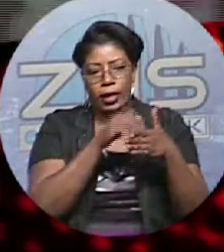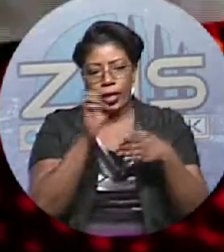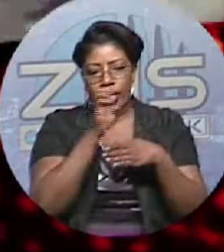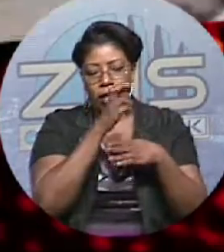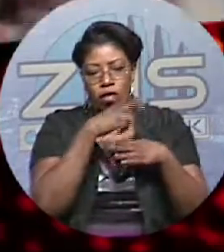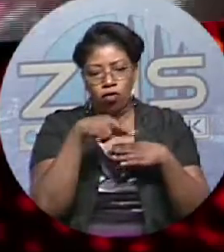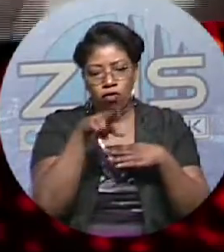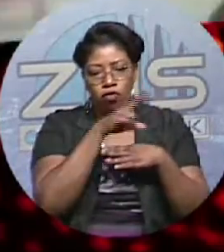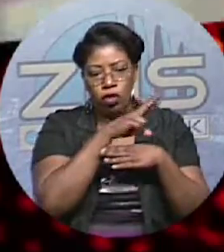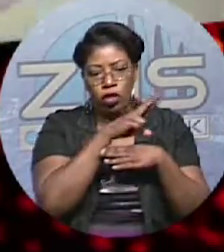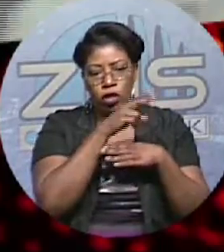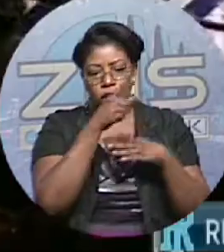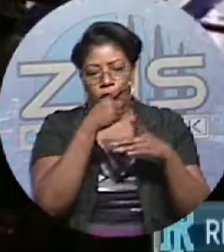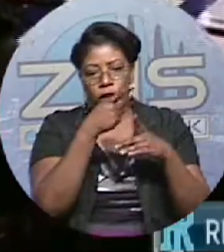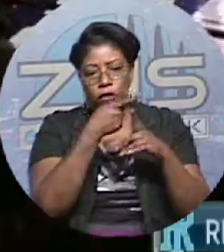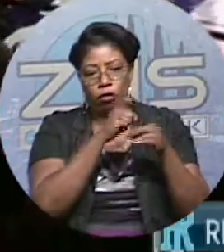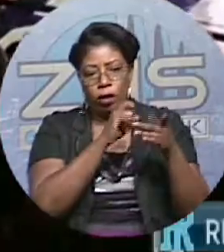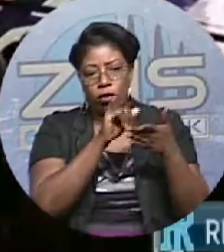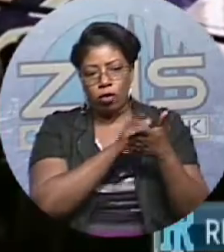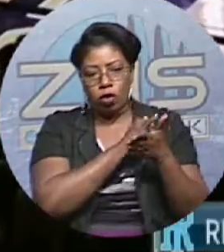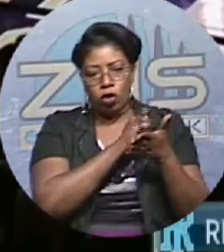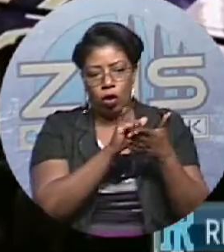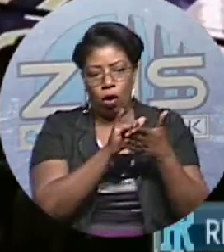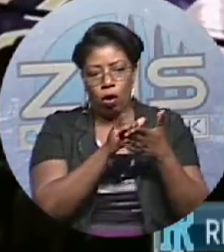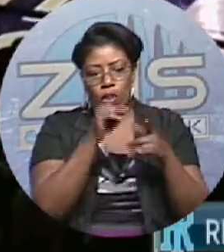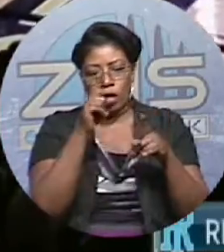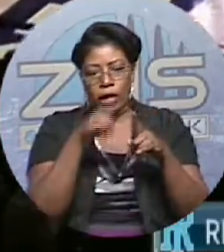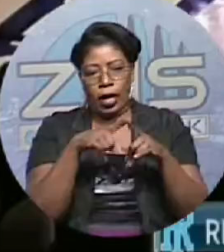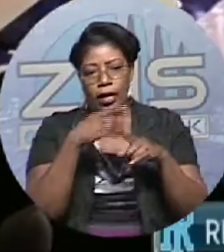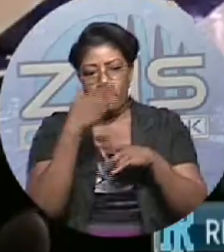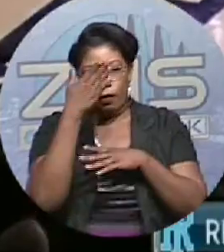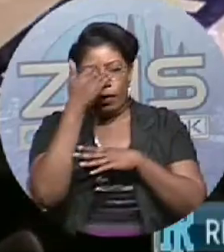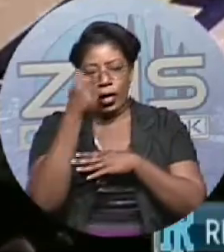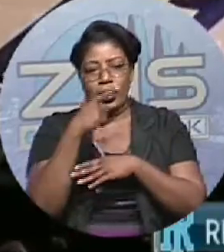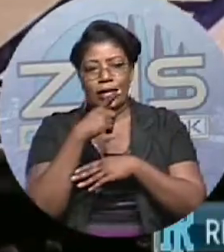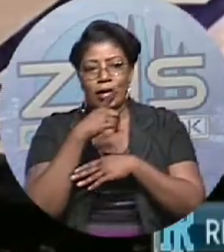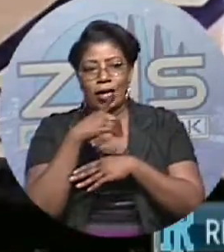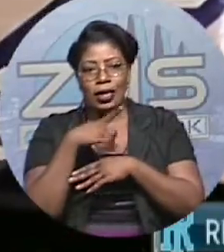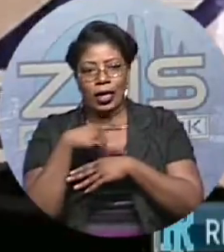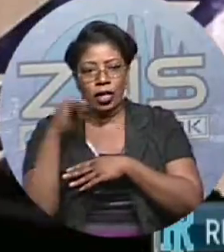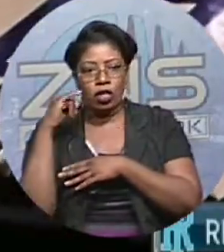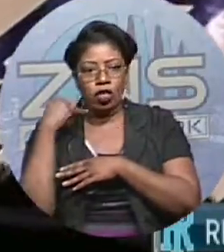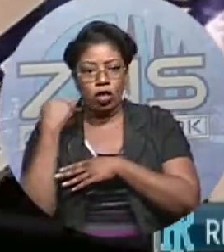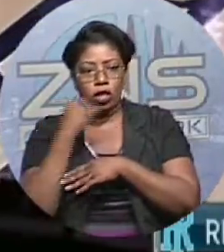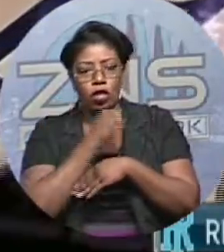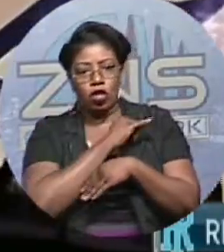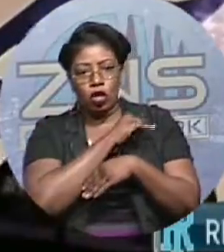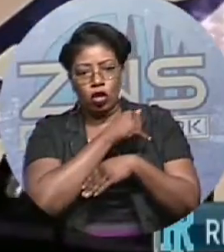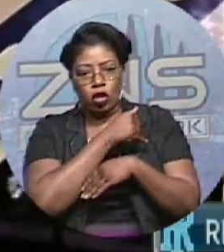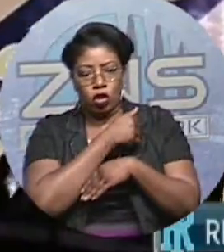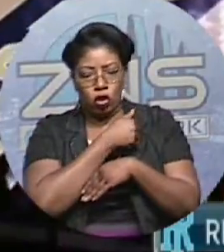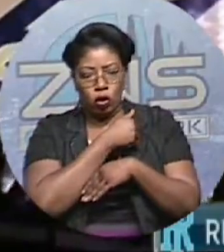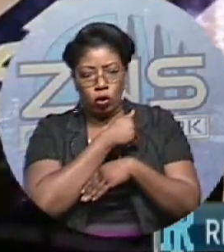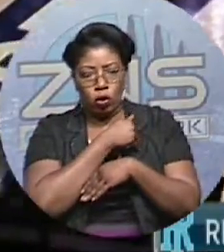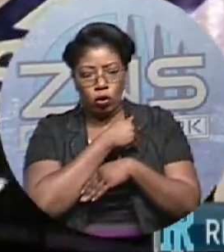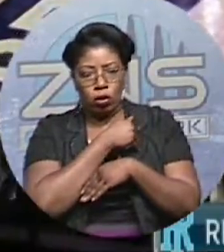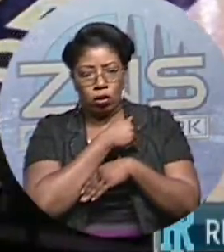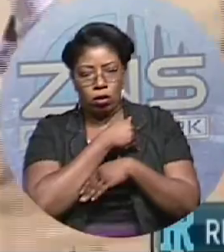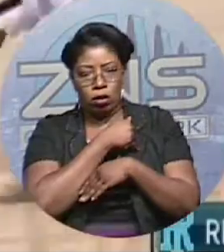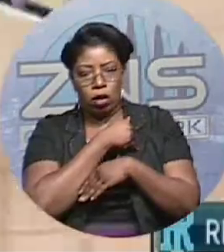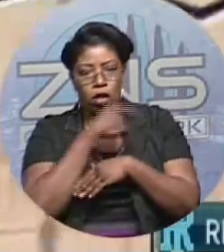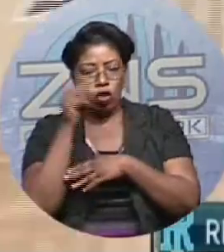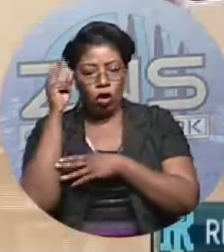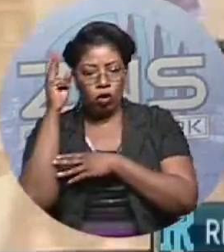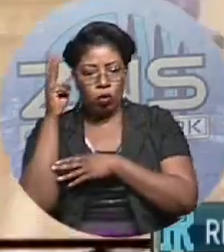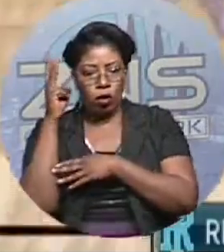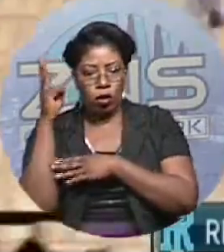from Brooklyn, New York. We can't forget the ladies. Jonquel Jones will lead a number 8 George Washington Colonials into